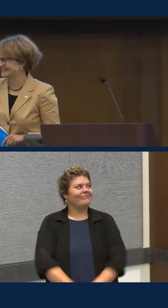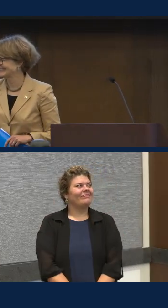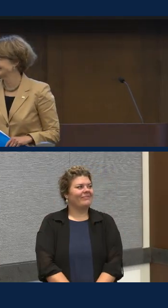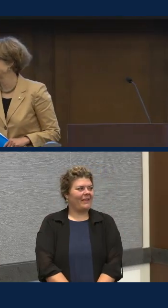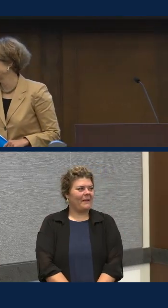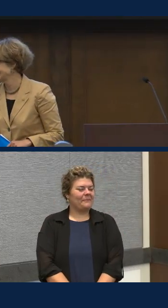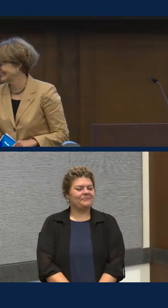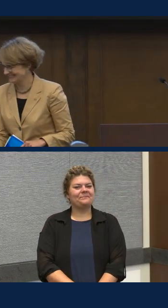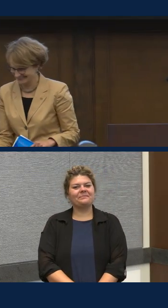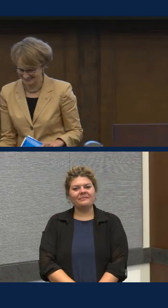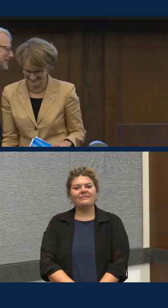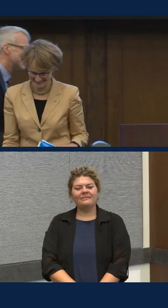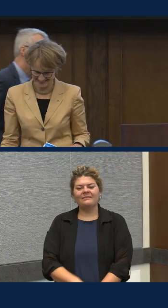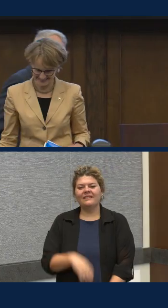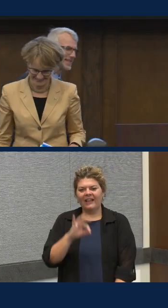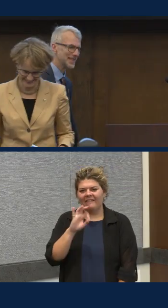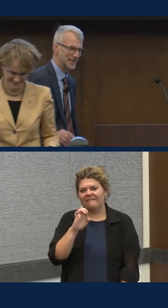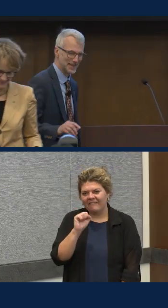Thank you, Laurie.